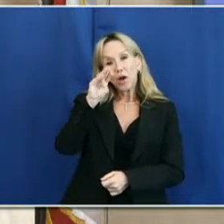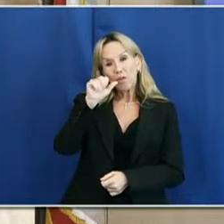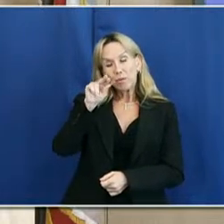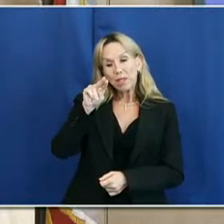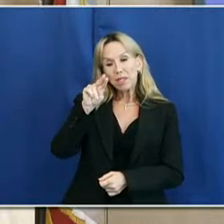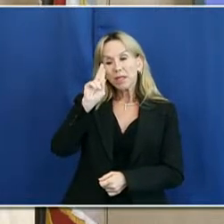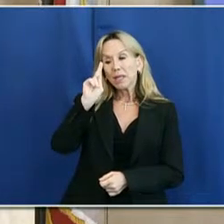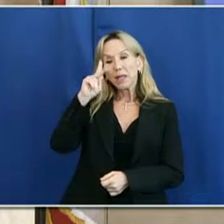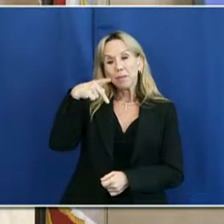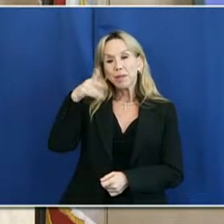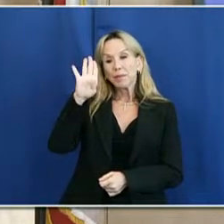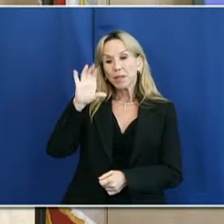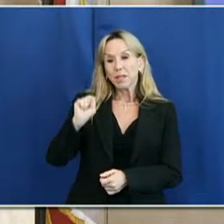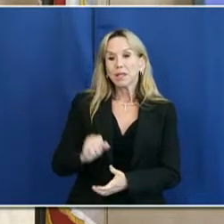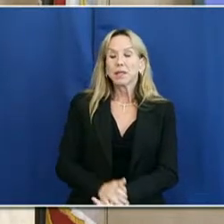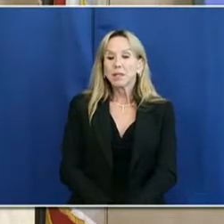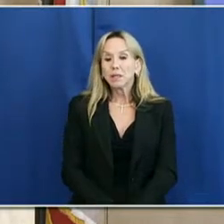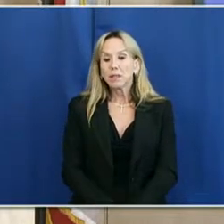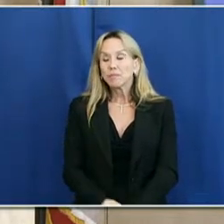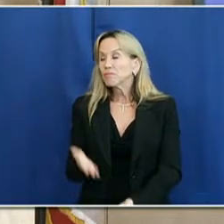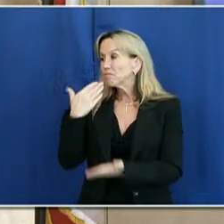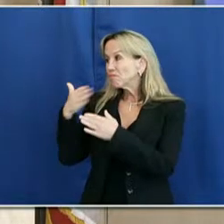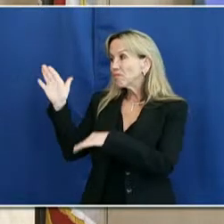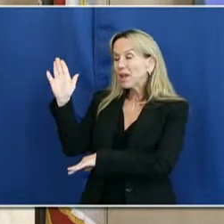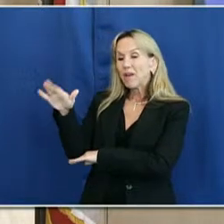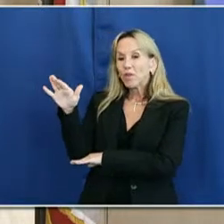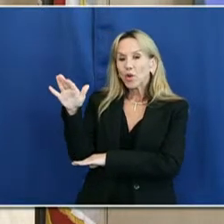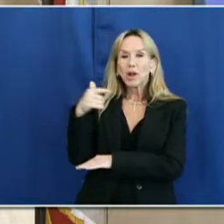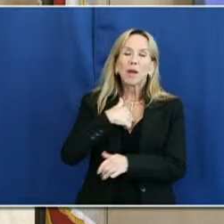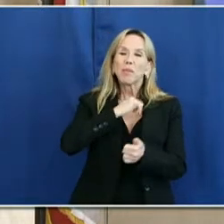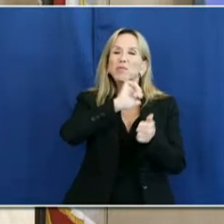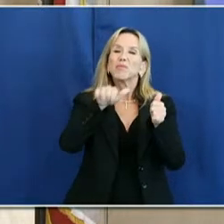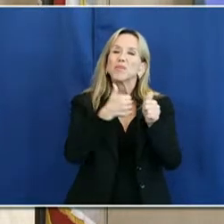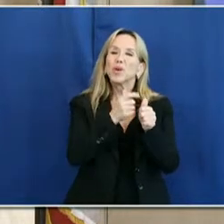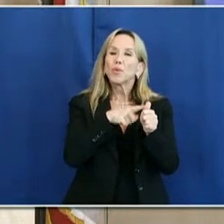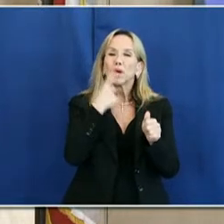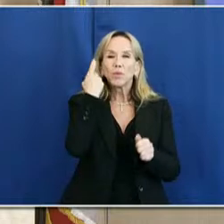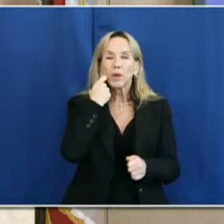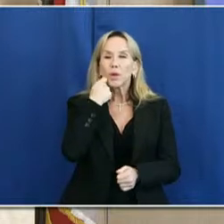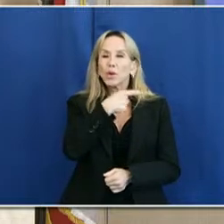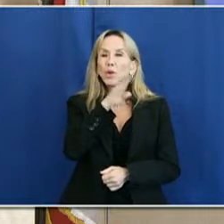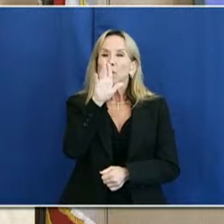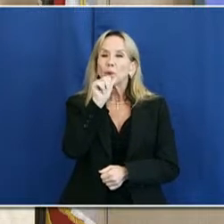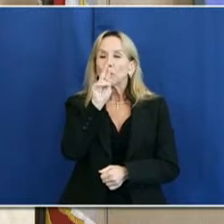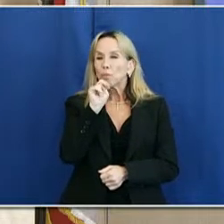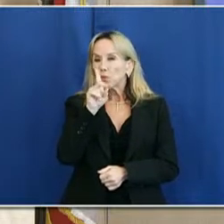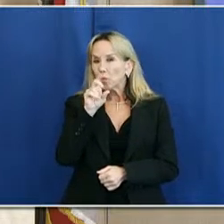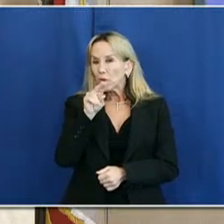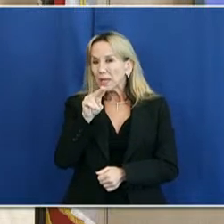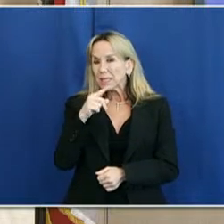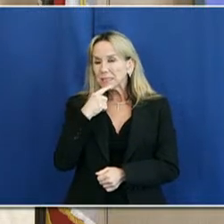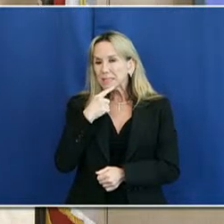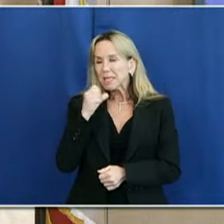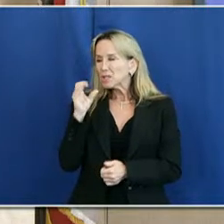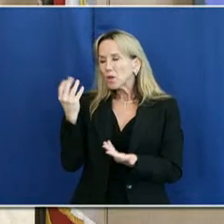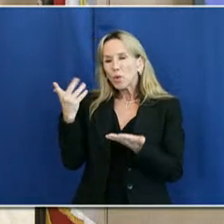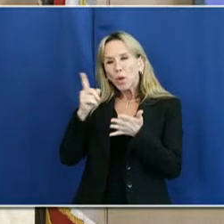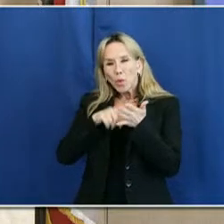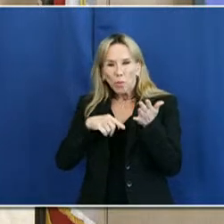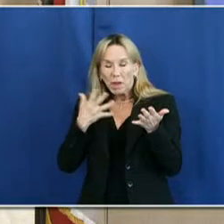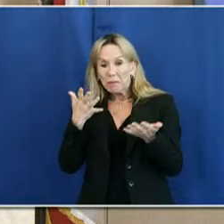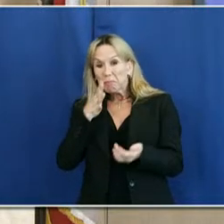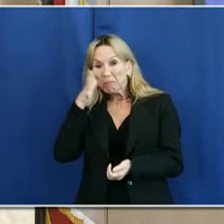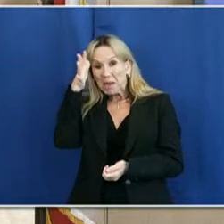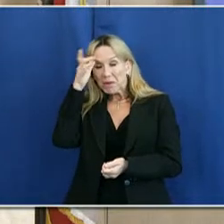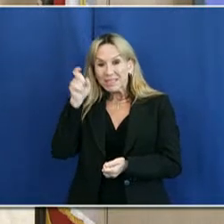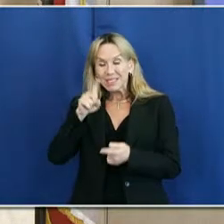KPBS. Good afternoon. Sort of following up on what Brandon was talking about. What should parents be expecting headed into